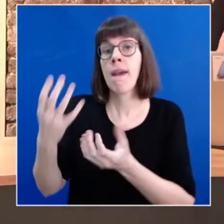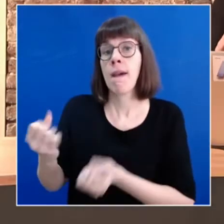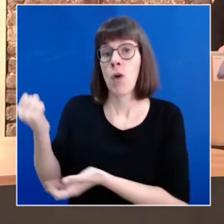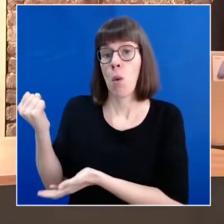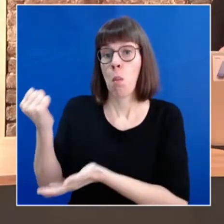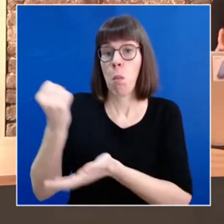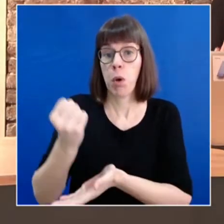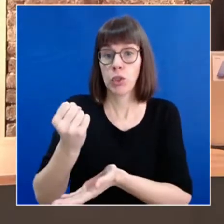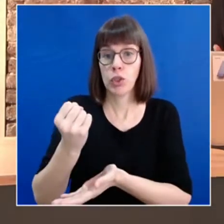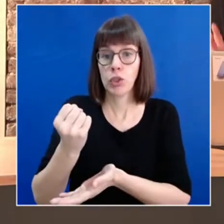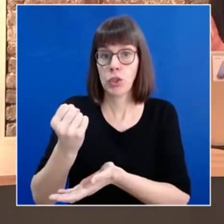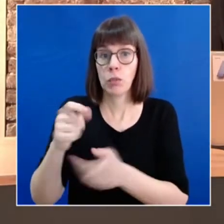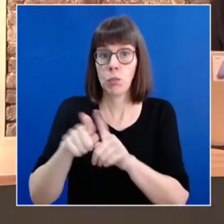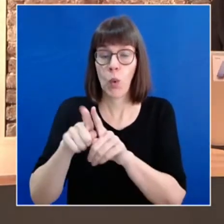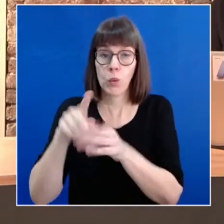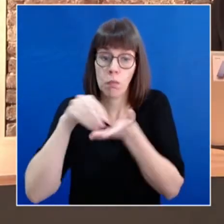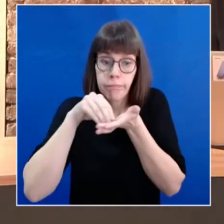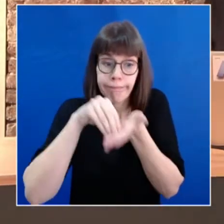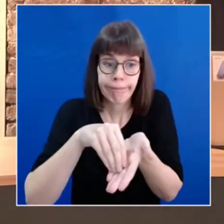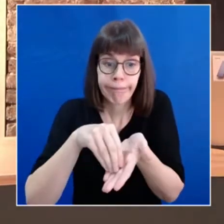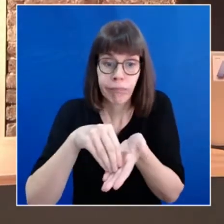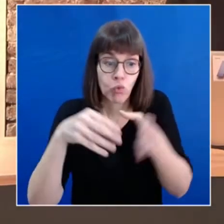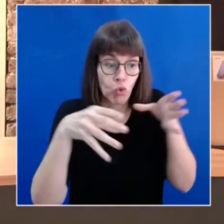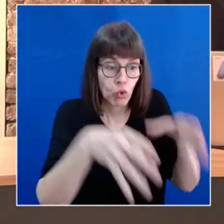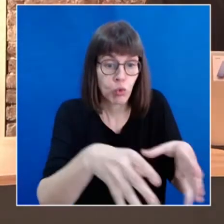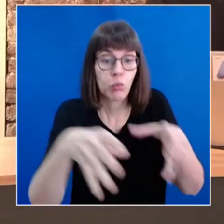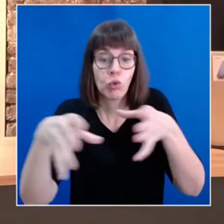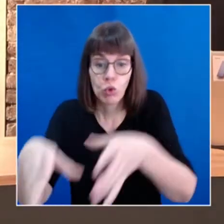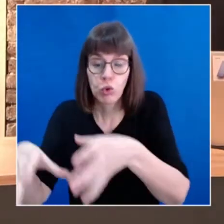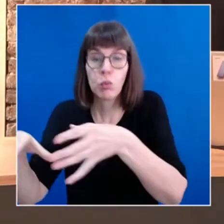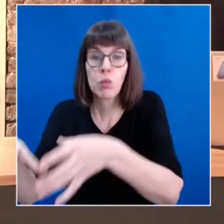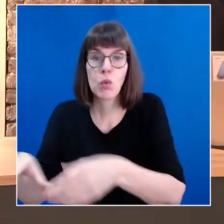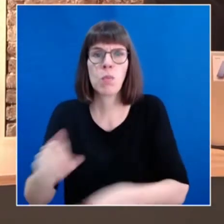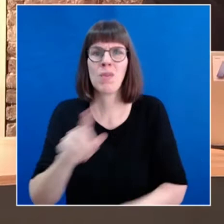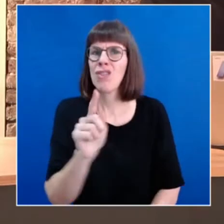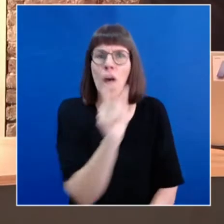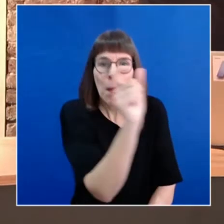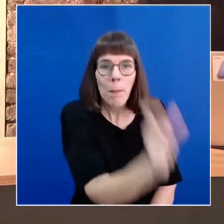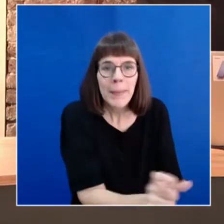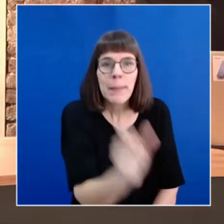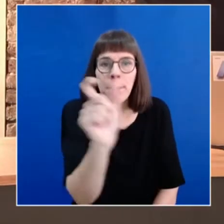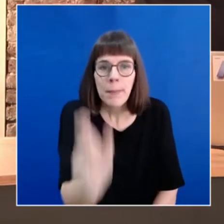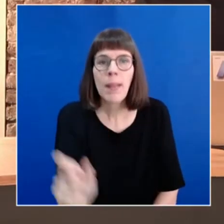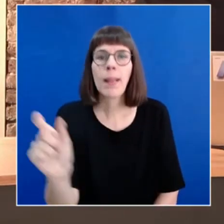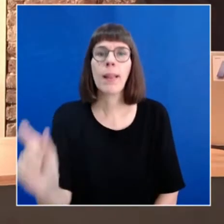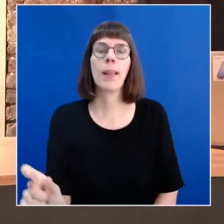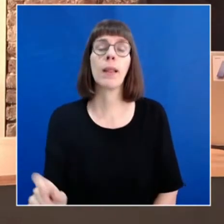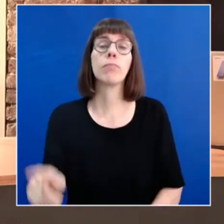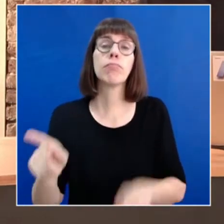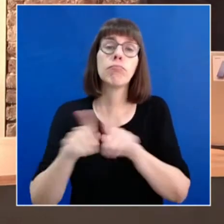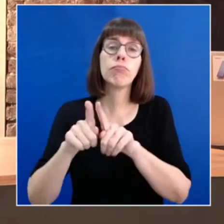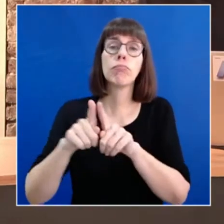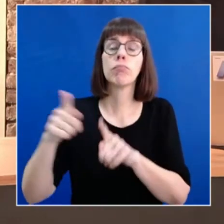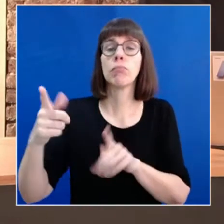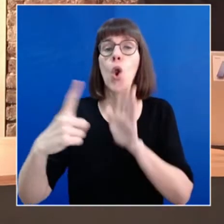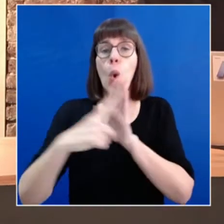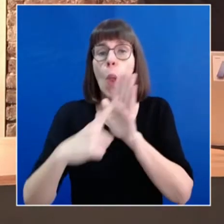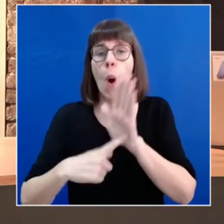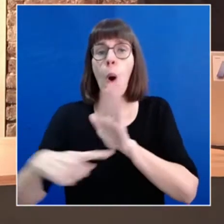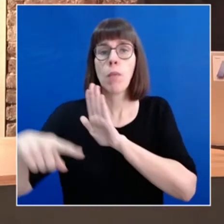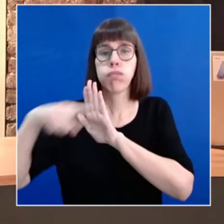the group. So not on the people, on the groups. It's not the same. And also regulations and law enforcement is based on the